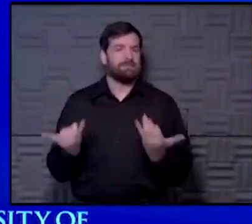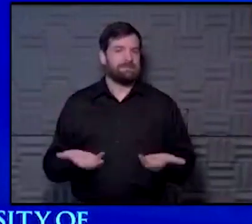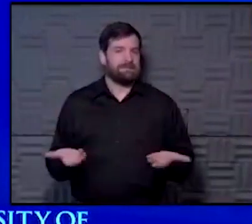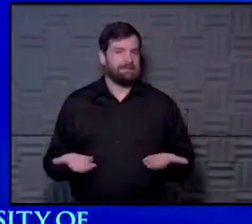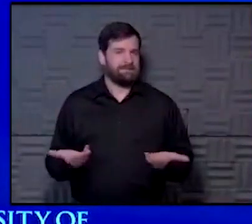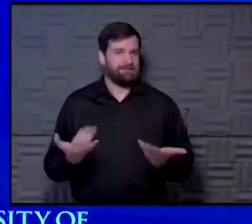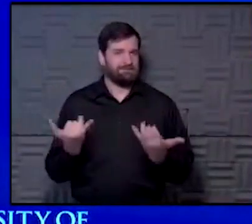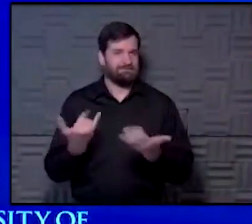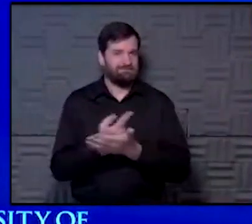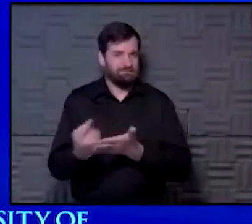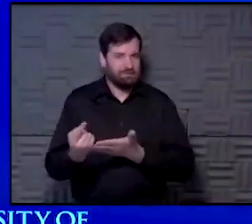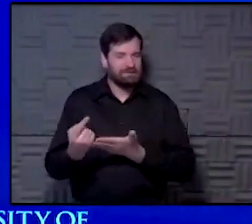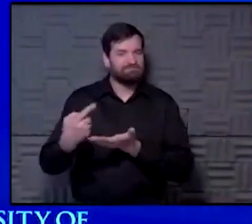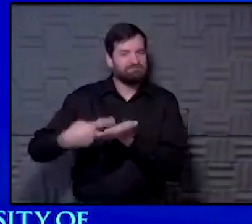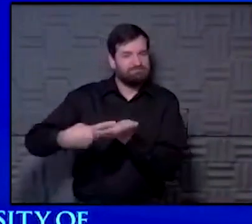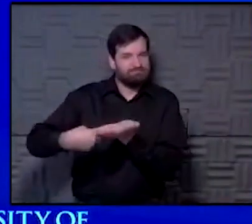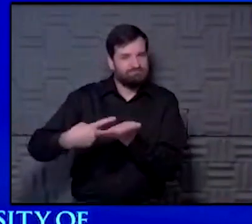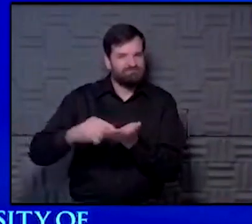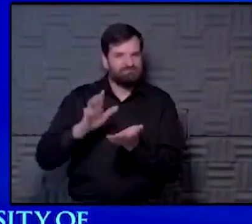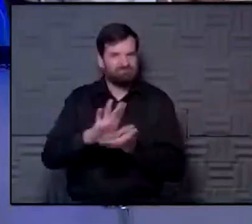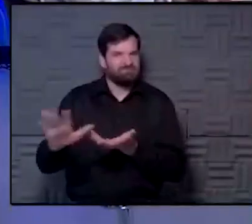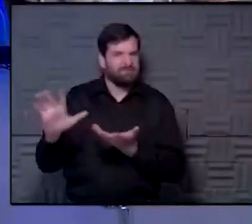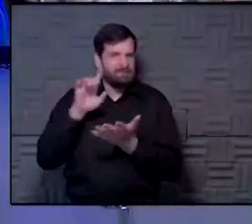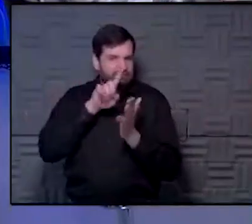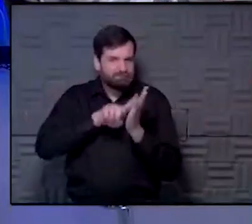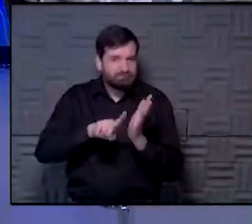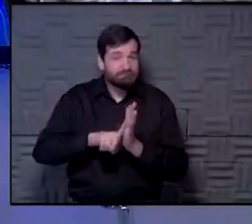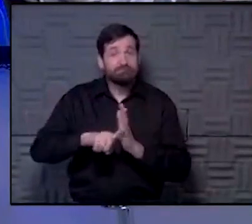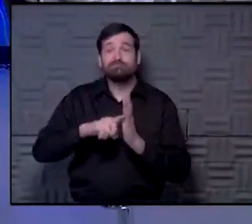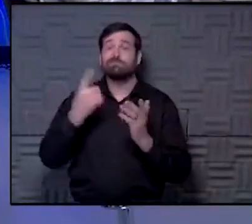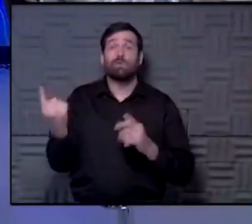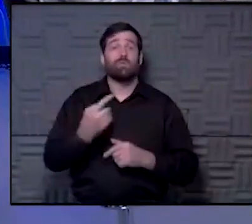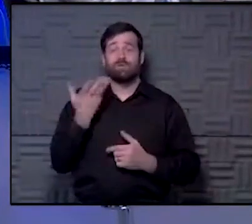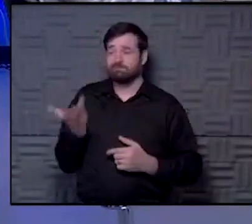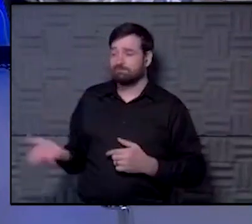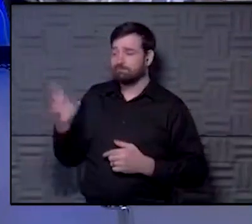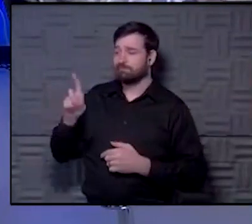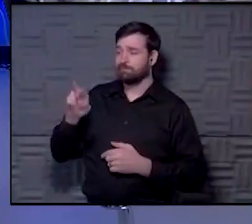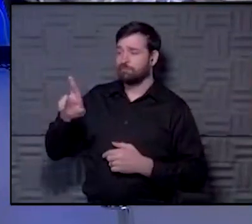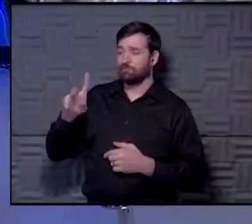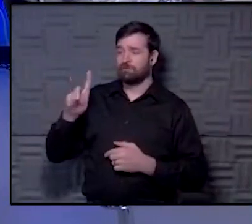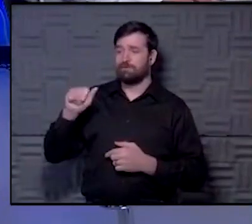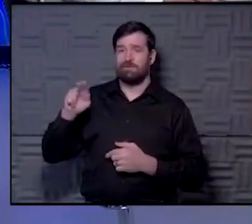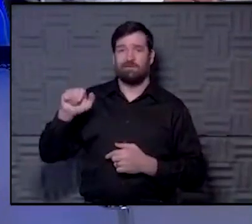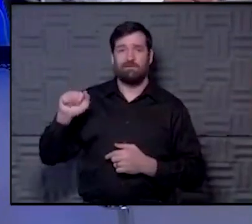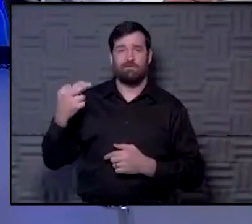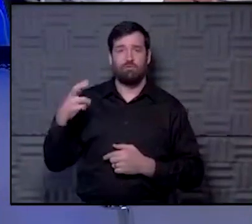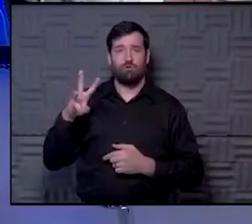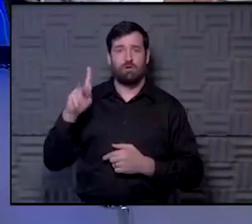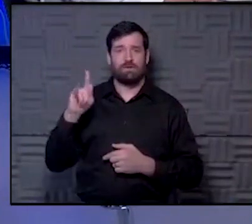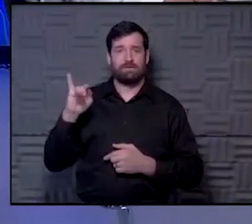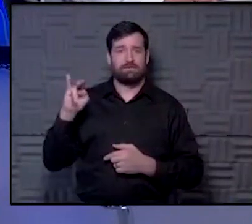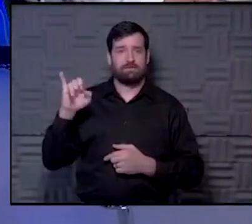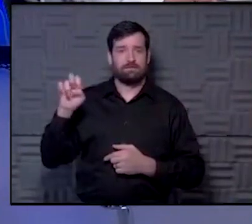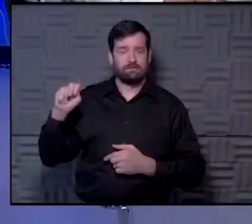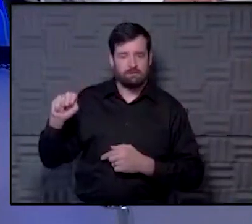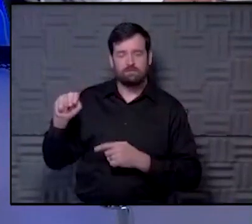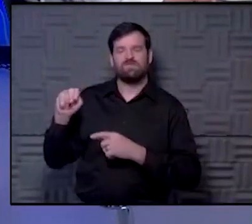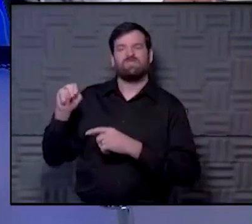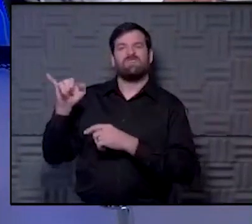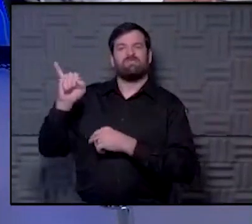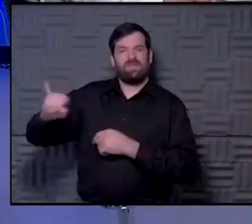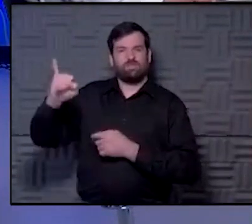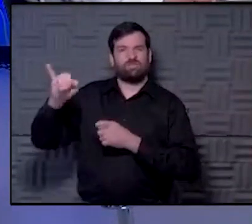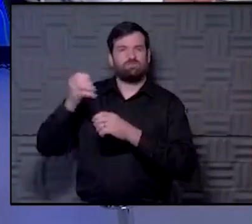a bit with their findings with us. But first, as always, Dr. Dana Hawkinson, our Medical Director of Infection Prevention and Control, is